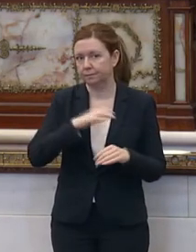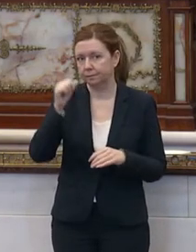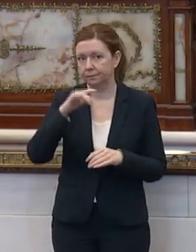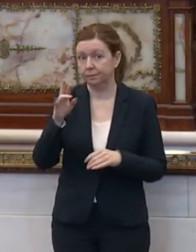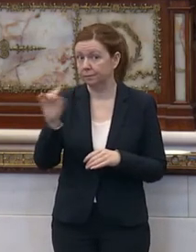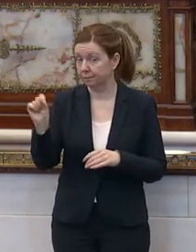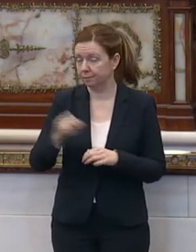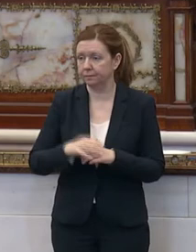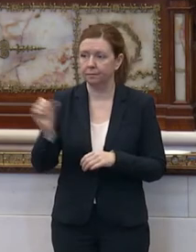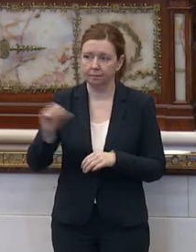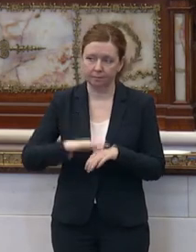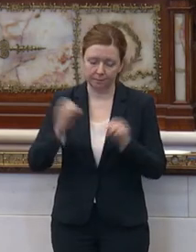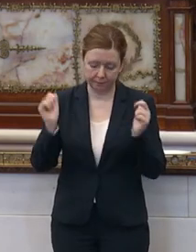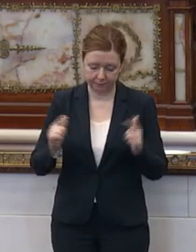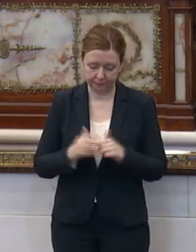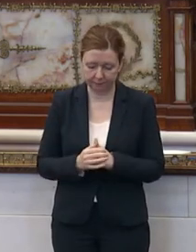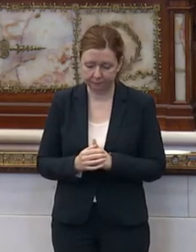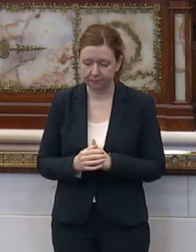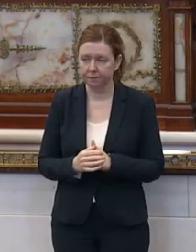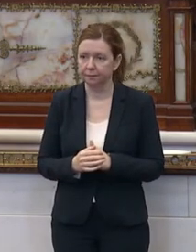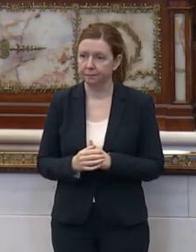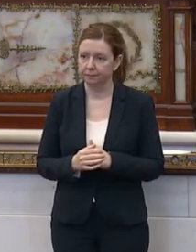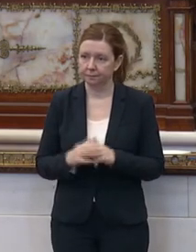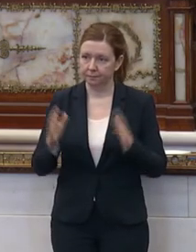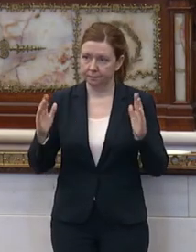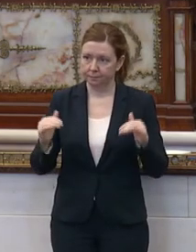Councilwoman Brooks. Aye on all bills.